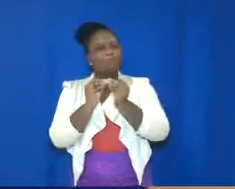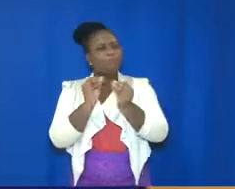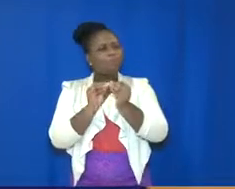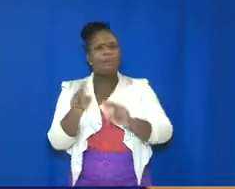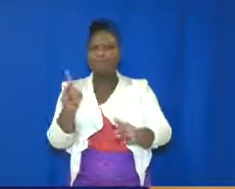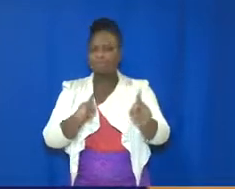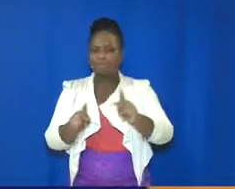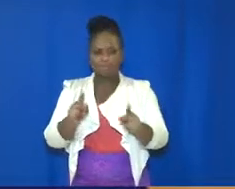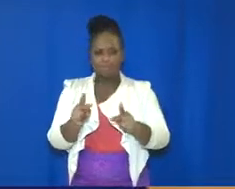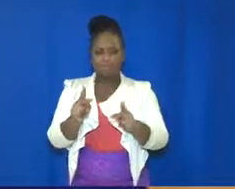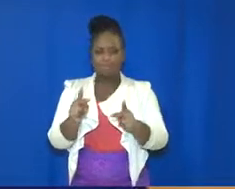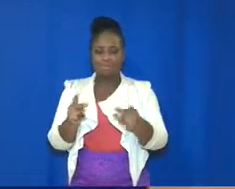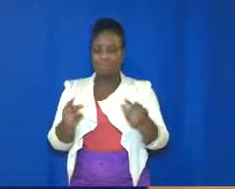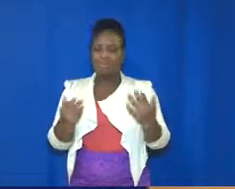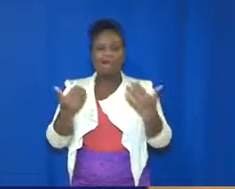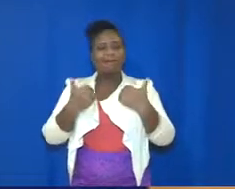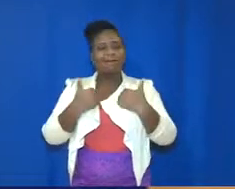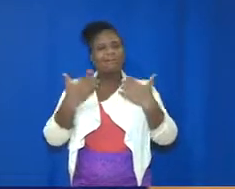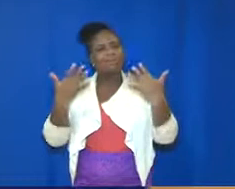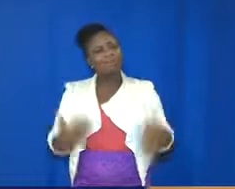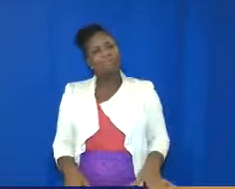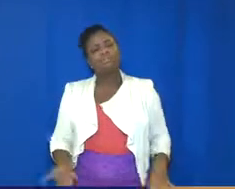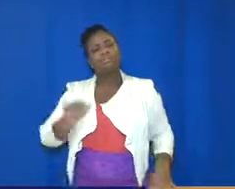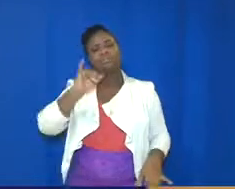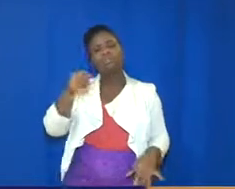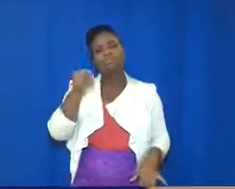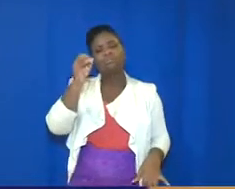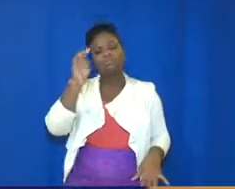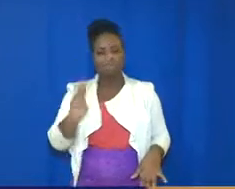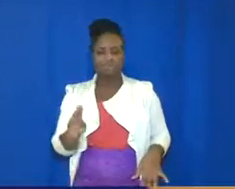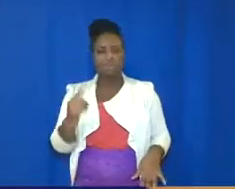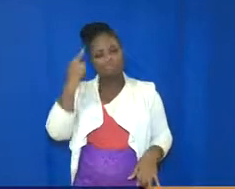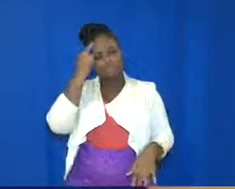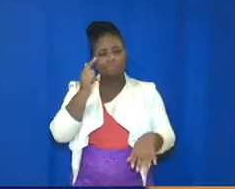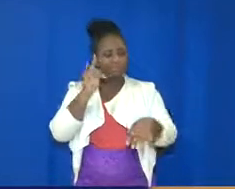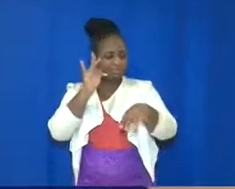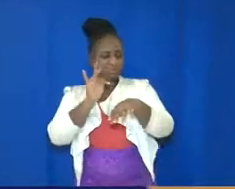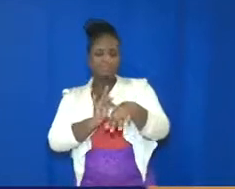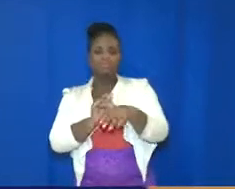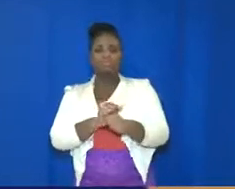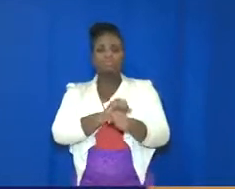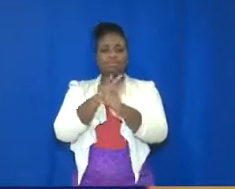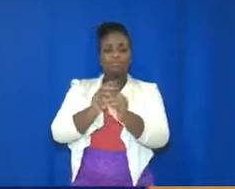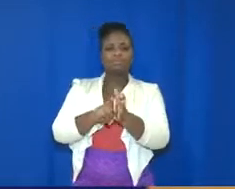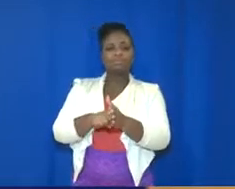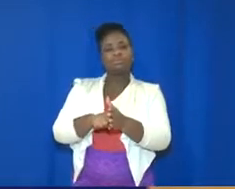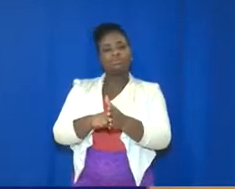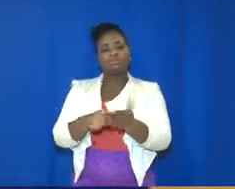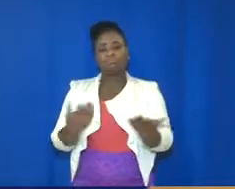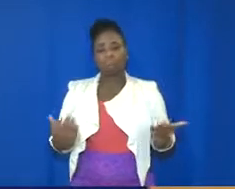Significant numbers of people have unfortunately lost their jobs because of the impact of the virus on our